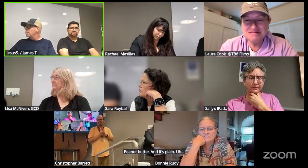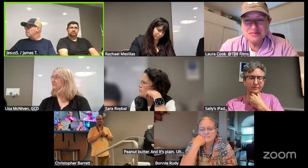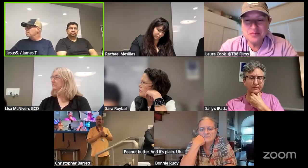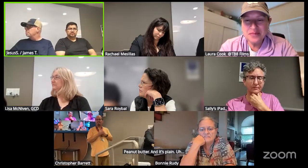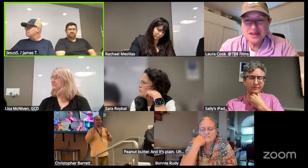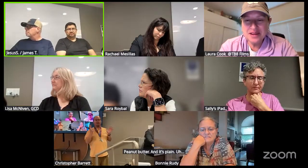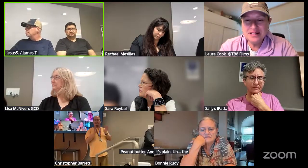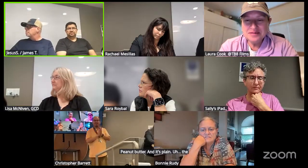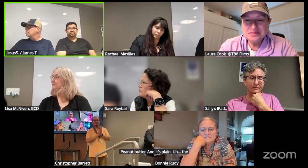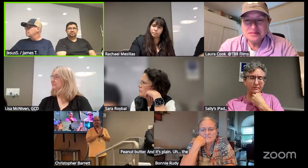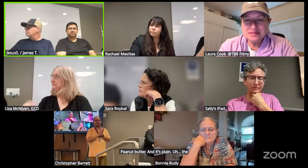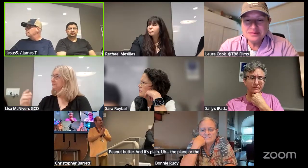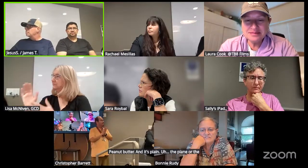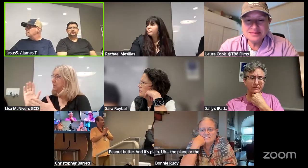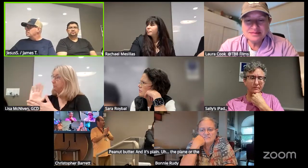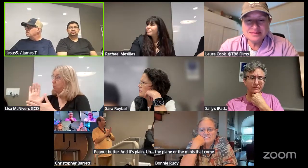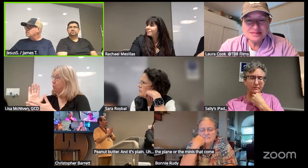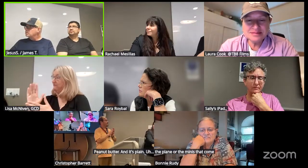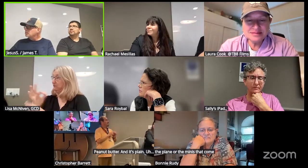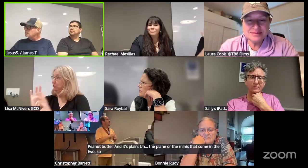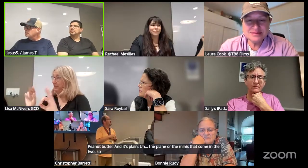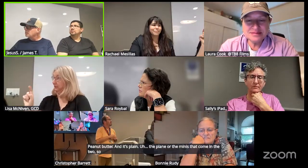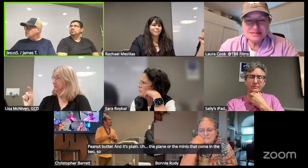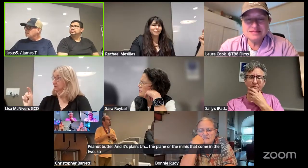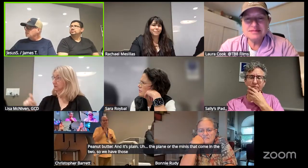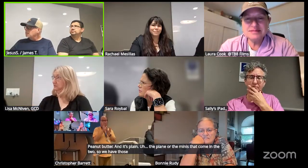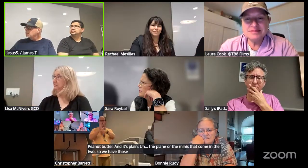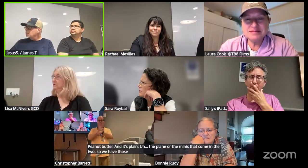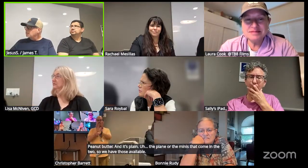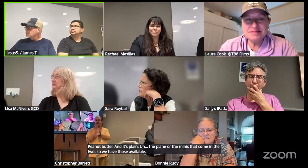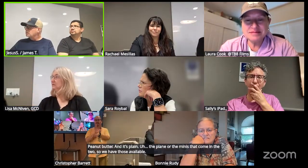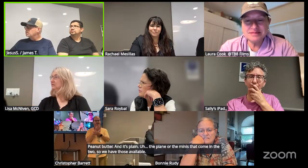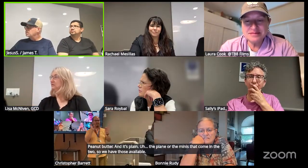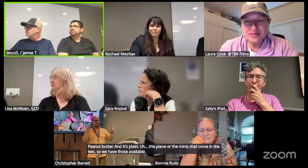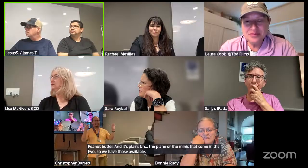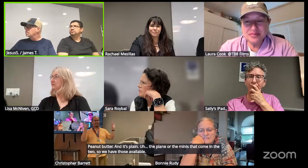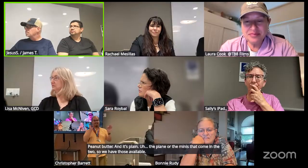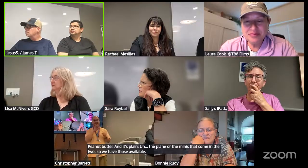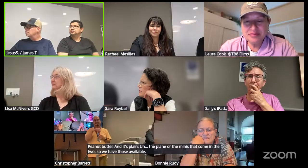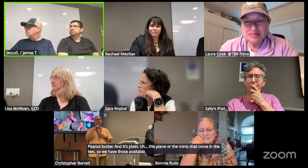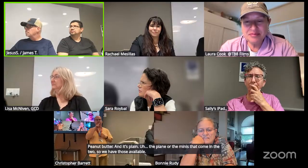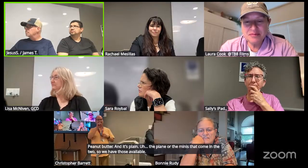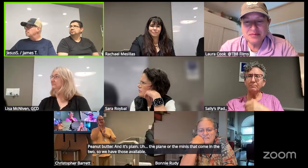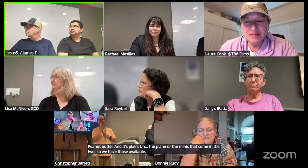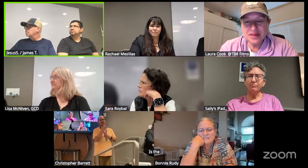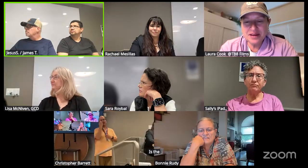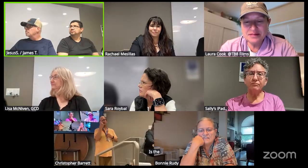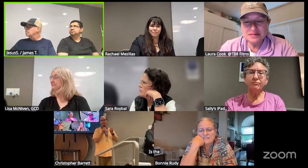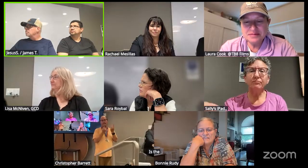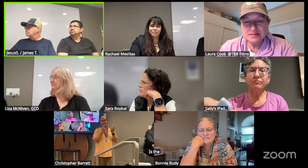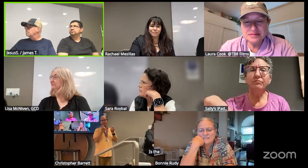The plain are the minis that come in tubes, so we have those available. Is the movie free? Lisa